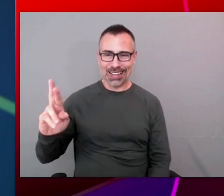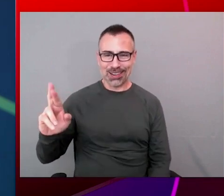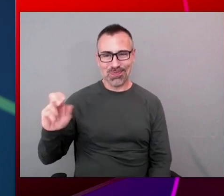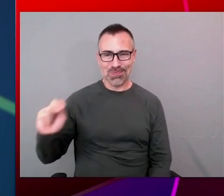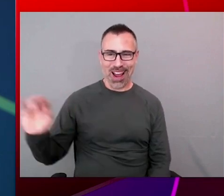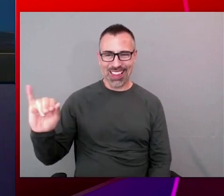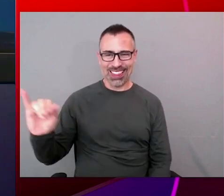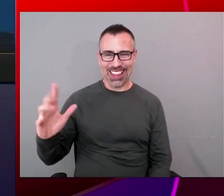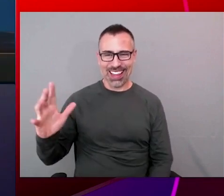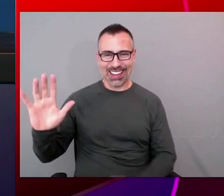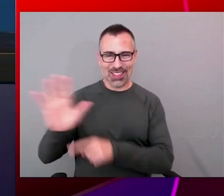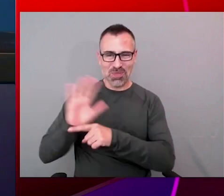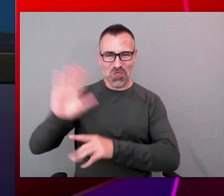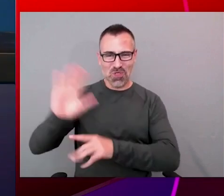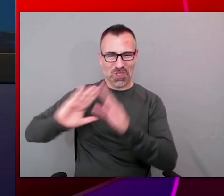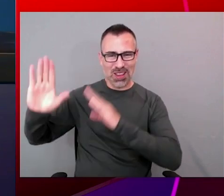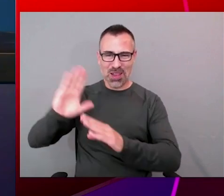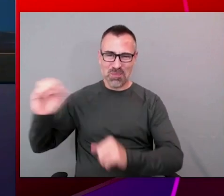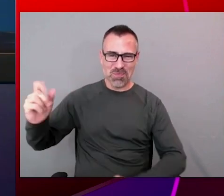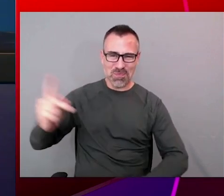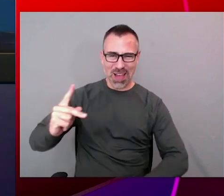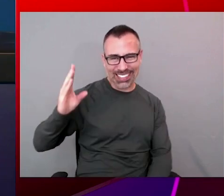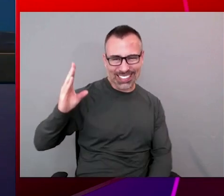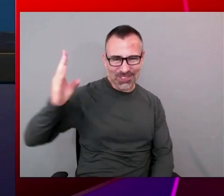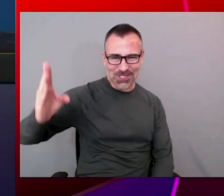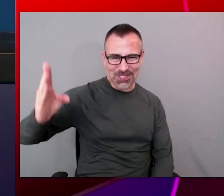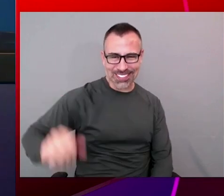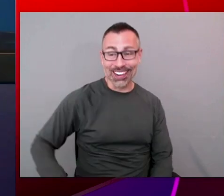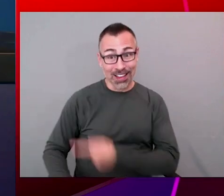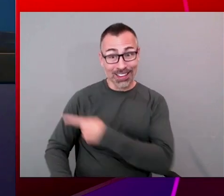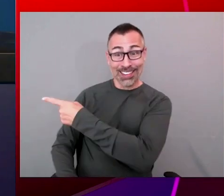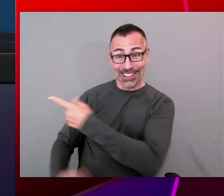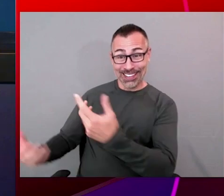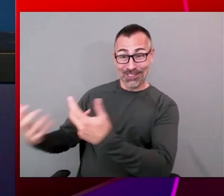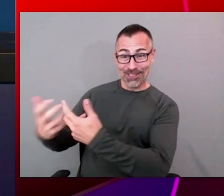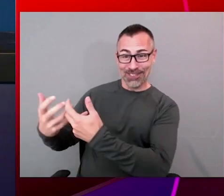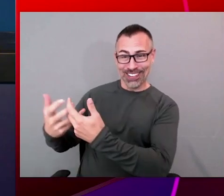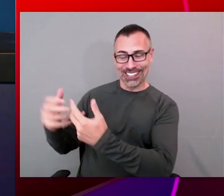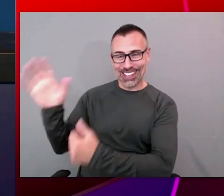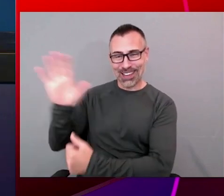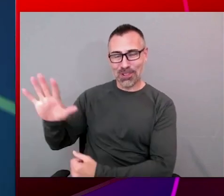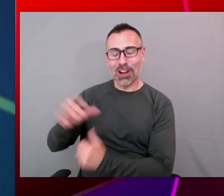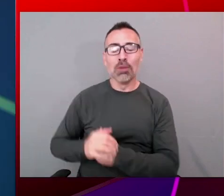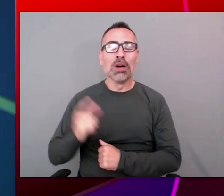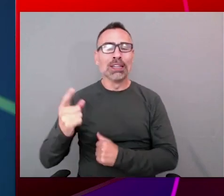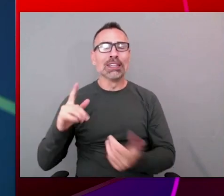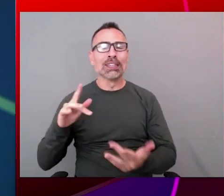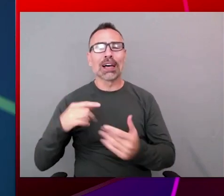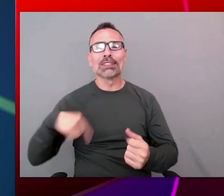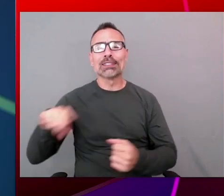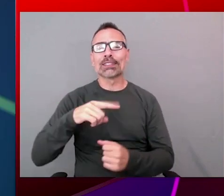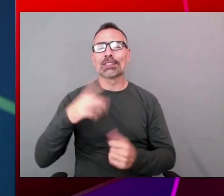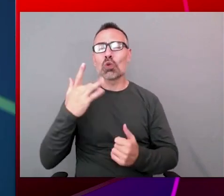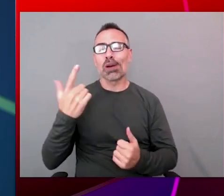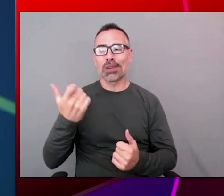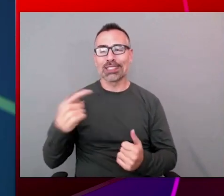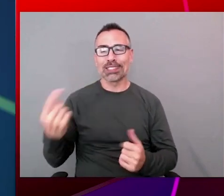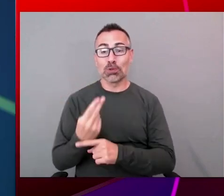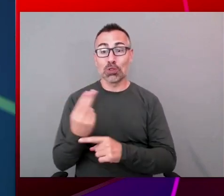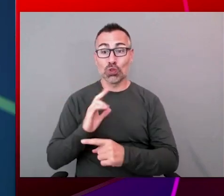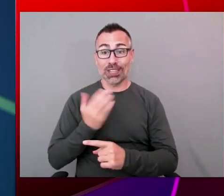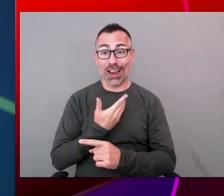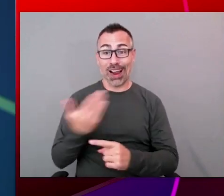the profile. Yeah, he fits the profile. So he reached out to us because he was using our free content that